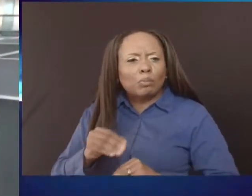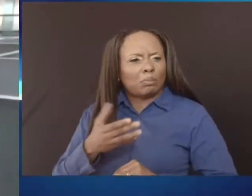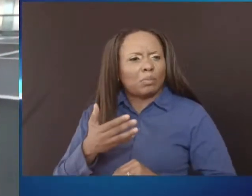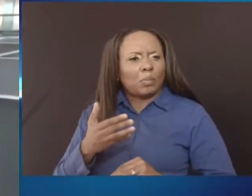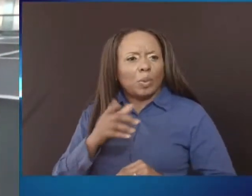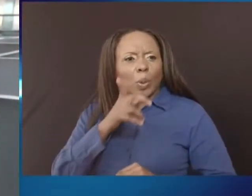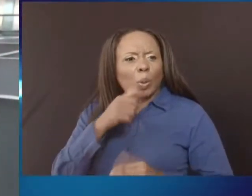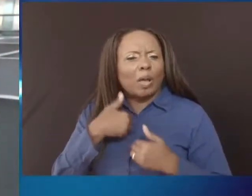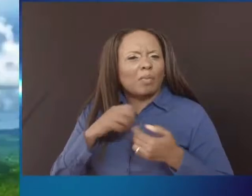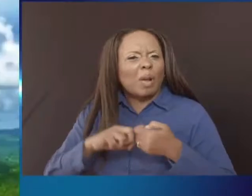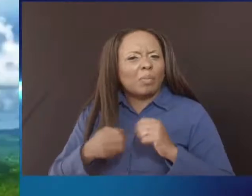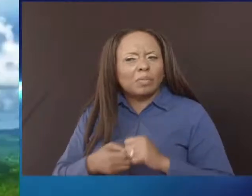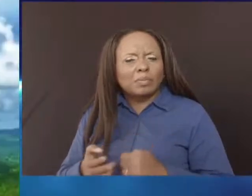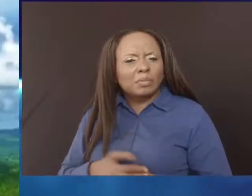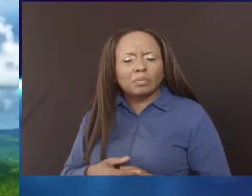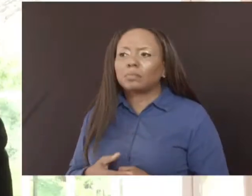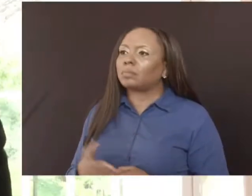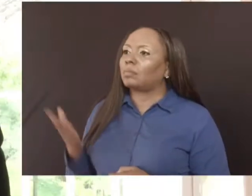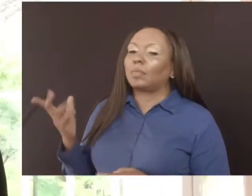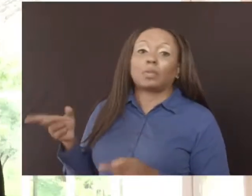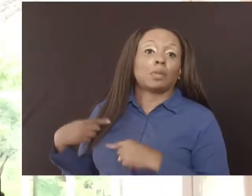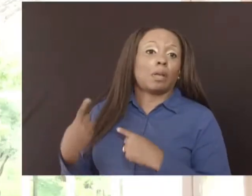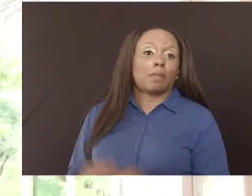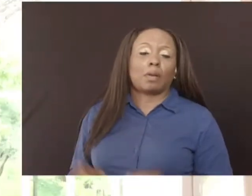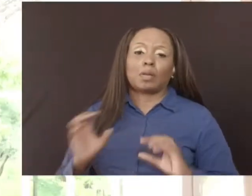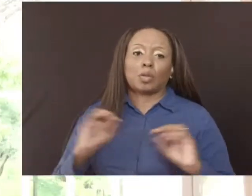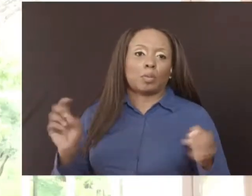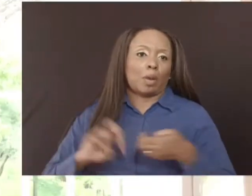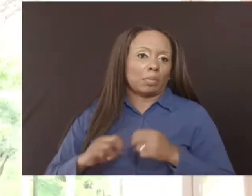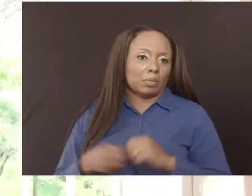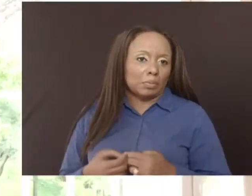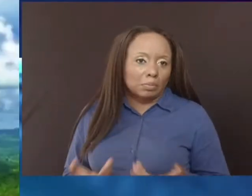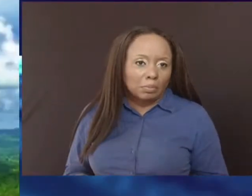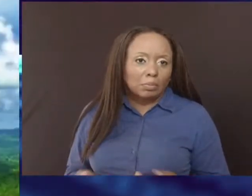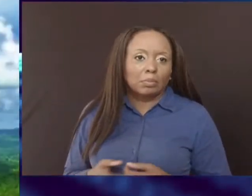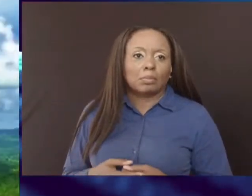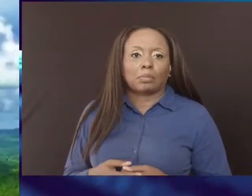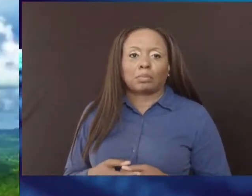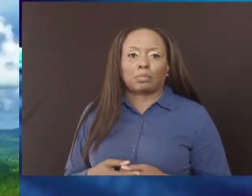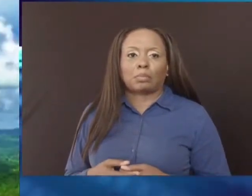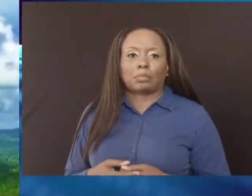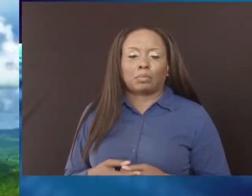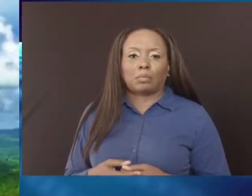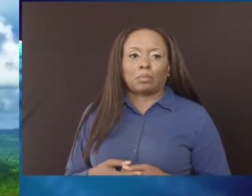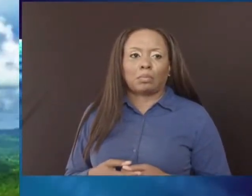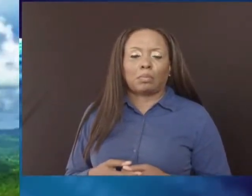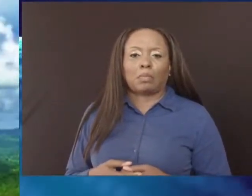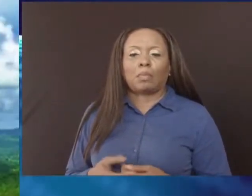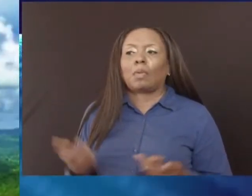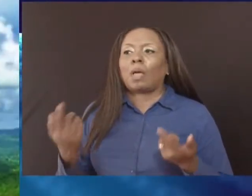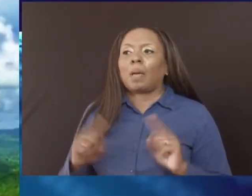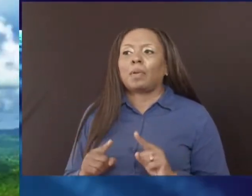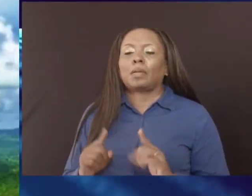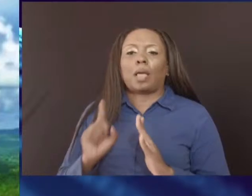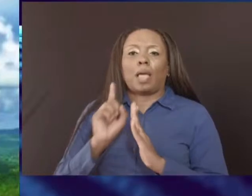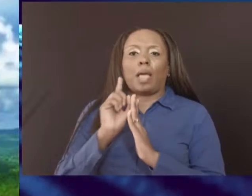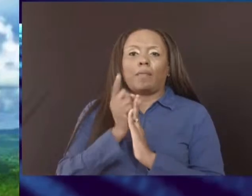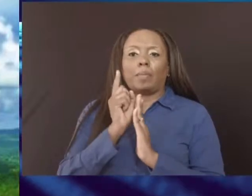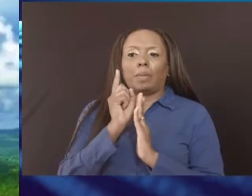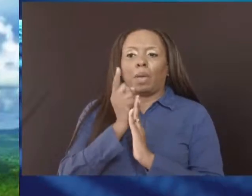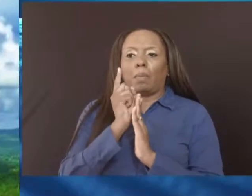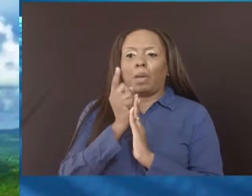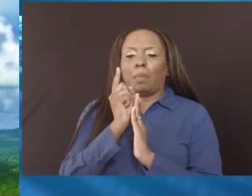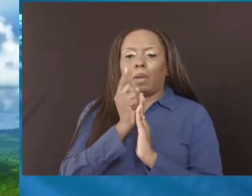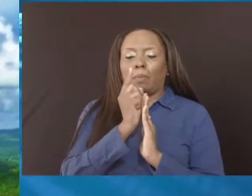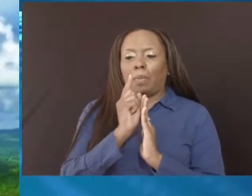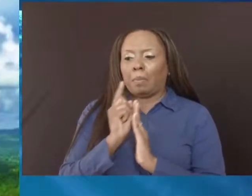far? So far, we've not had any problems. The monitoring actually occurs every single minute. We're collecting